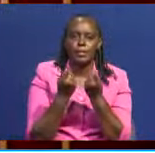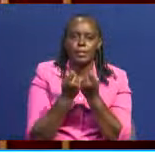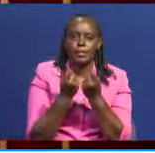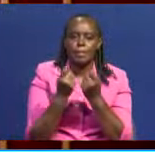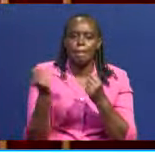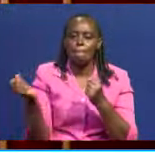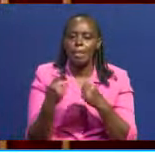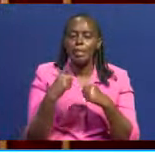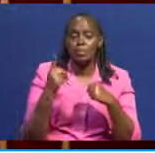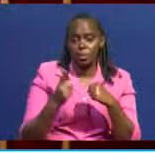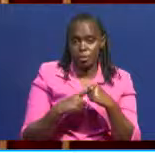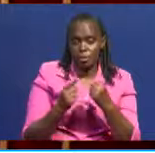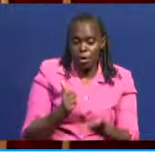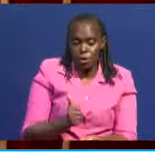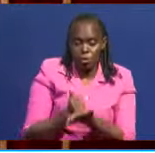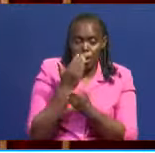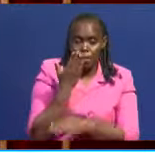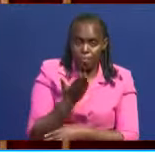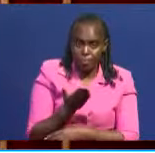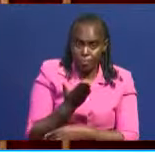just 6 months to help you